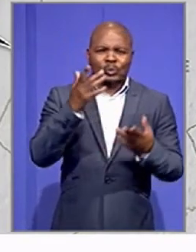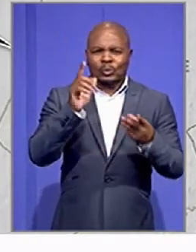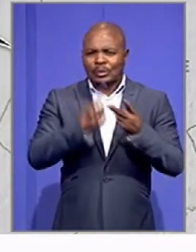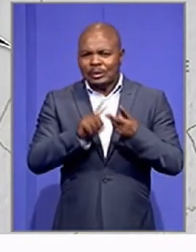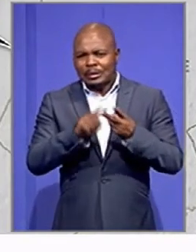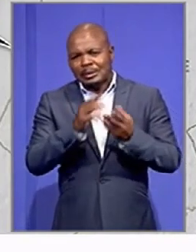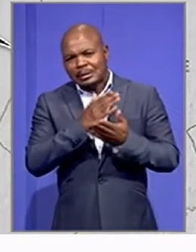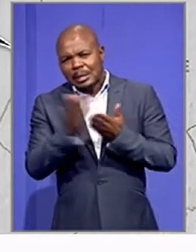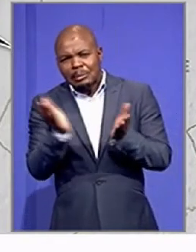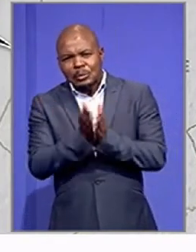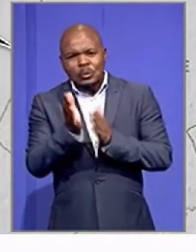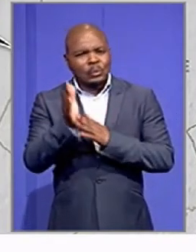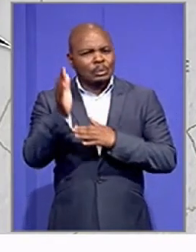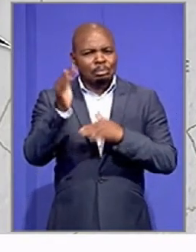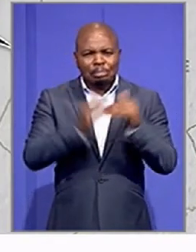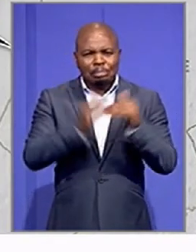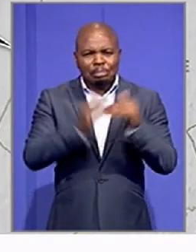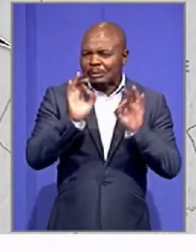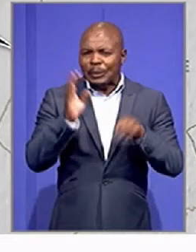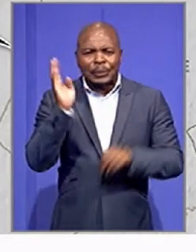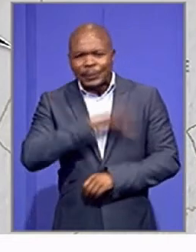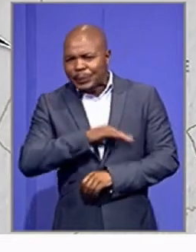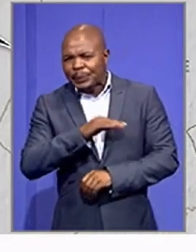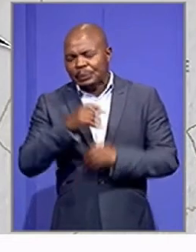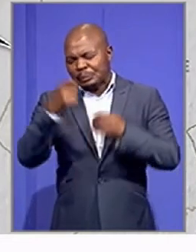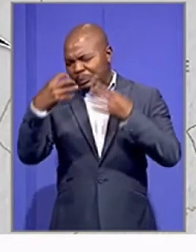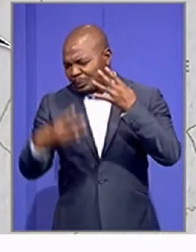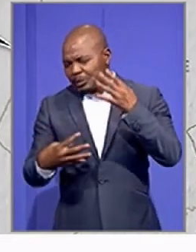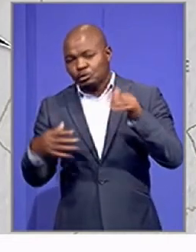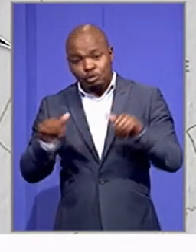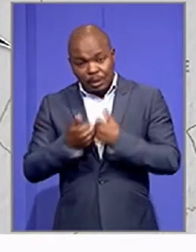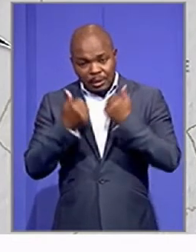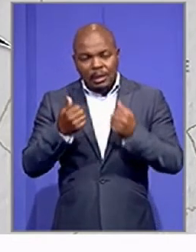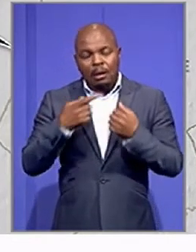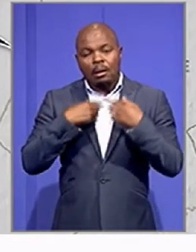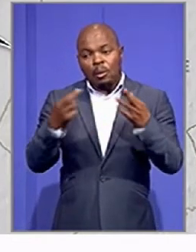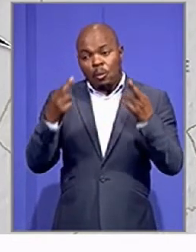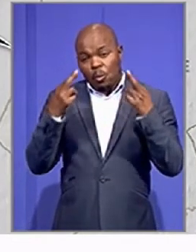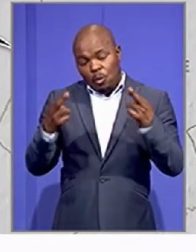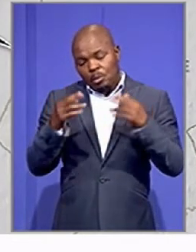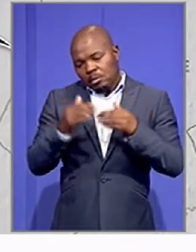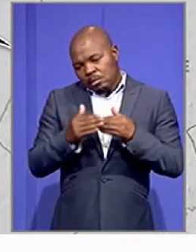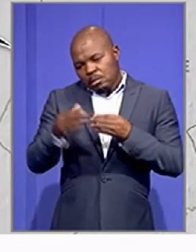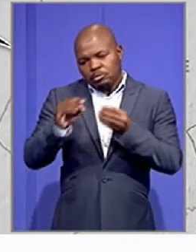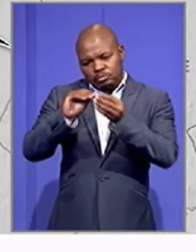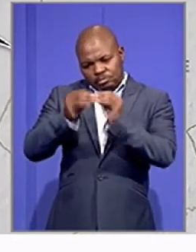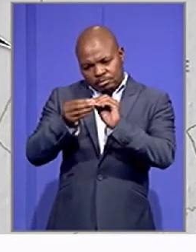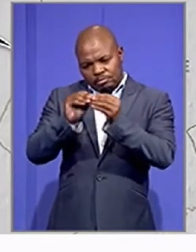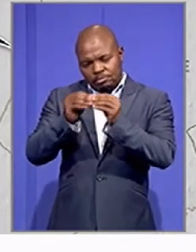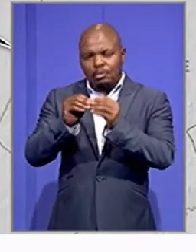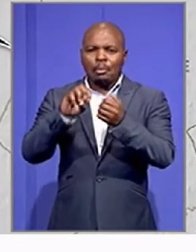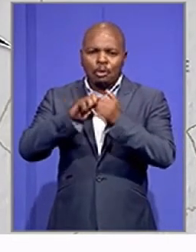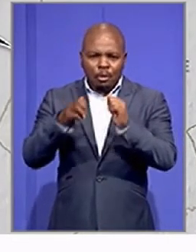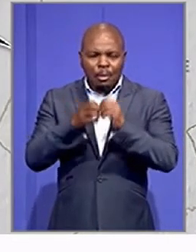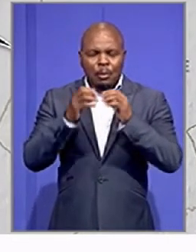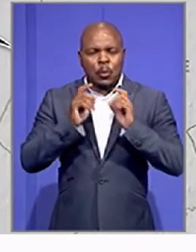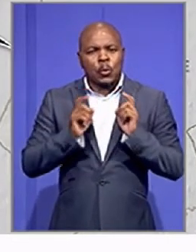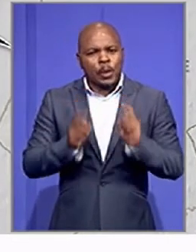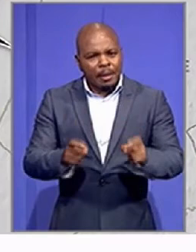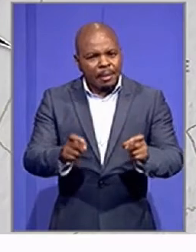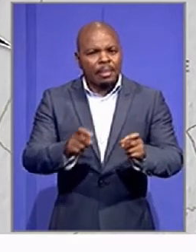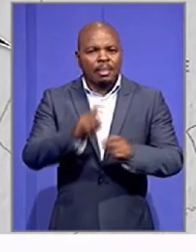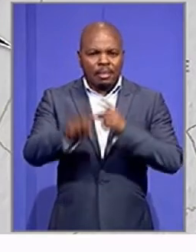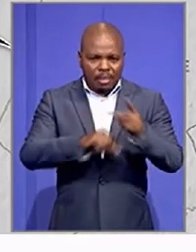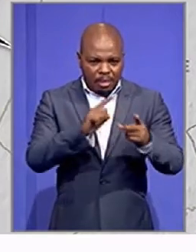not built, constructed properly, and all those kind of challenges. We just hope we will be able to resolve those things quickly, and we'll be able to get the